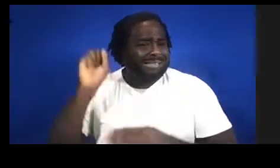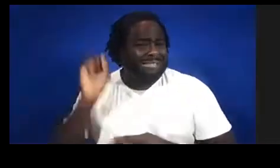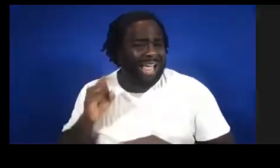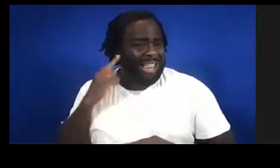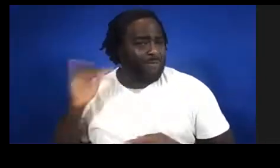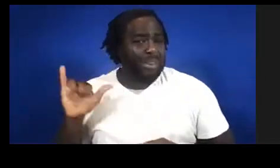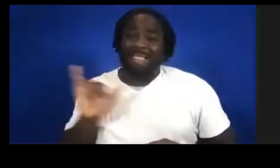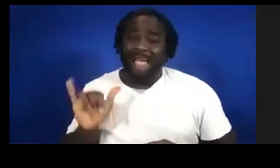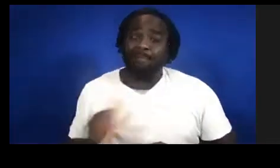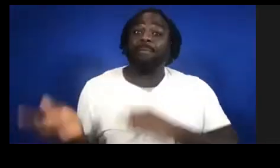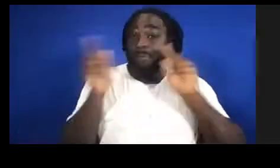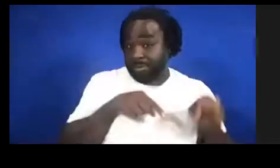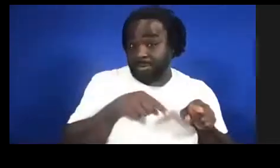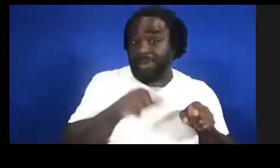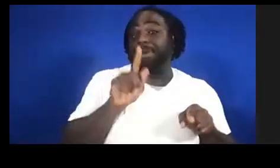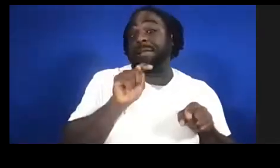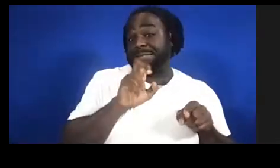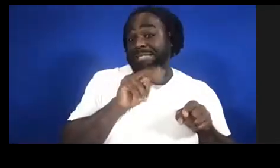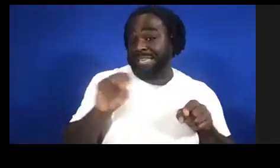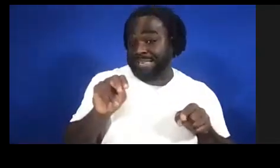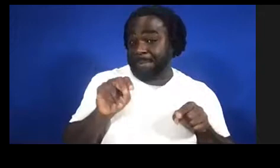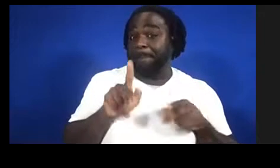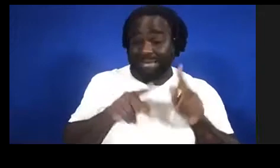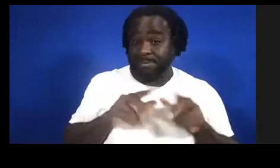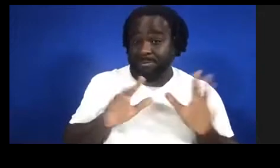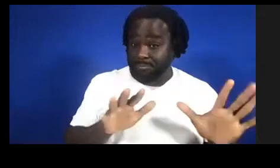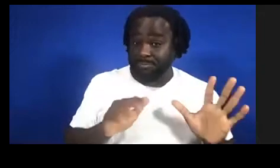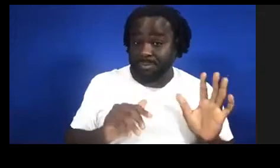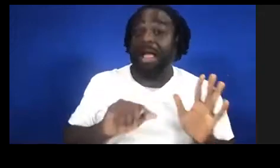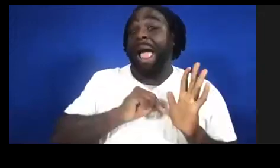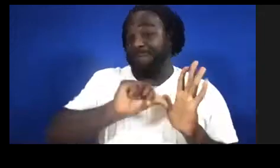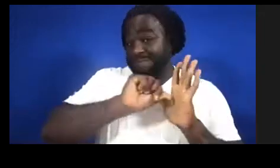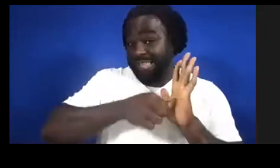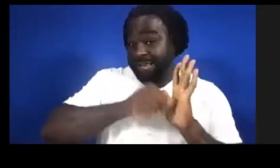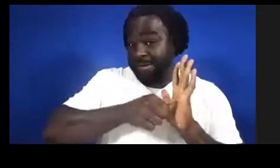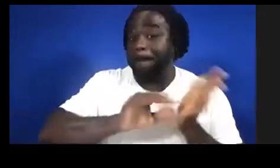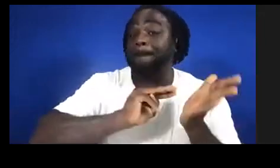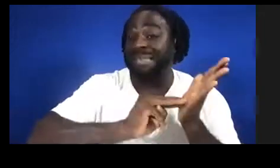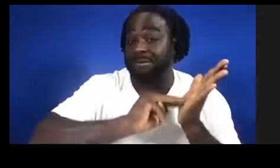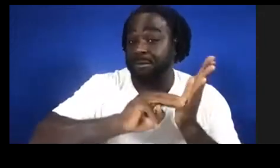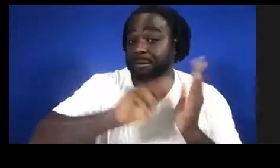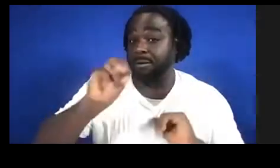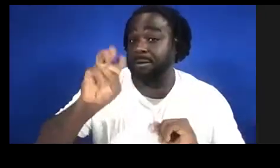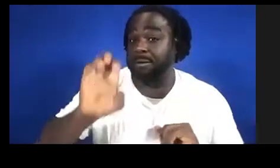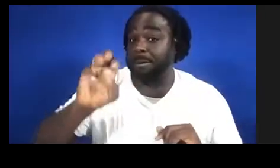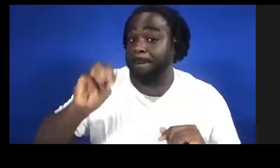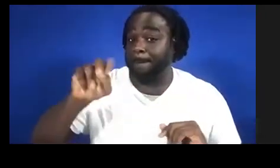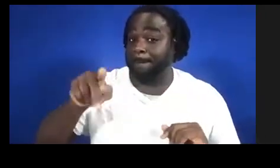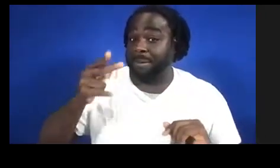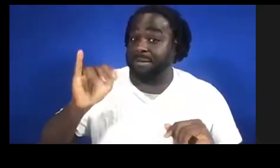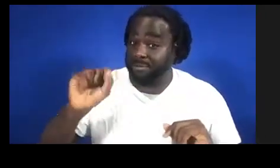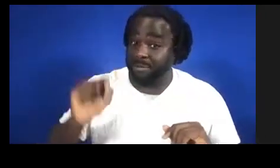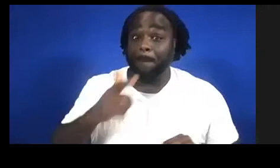You know, people can't cook here like they do in Tennessee. I mean, it's just